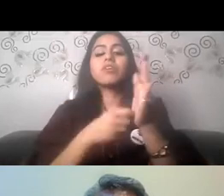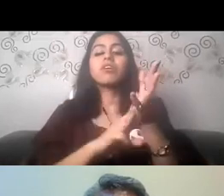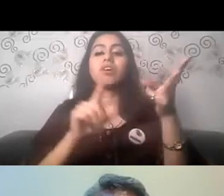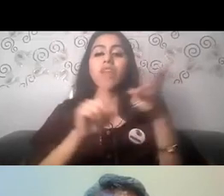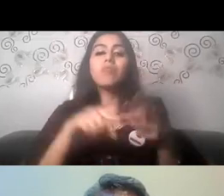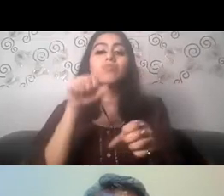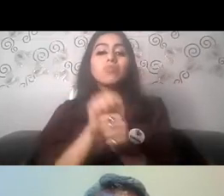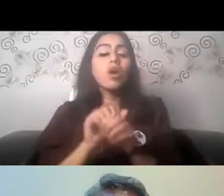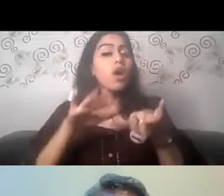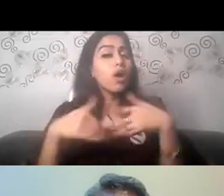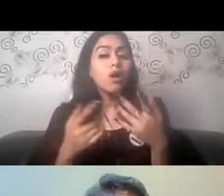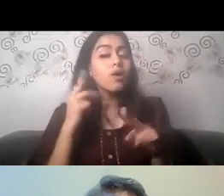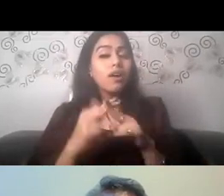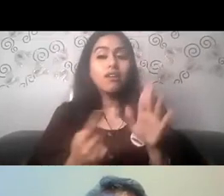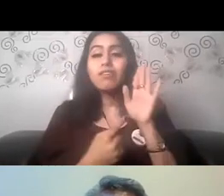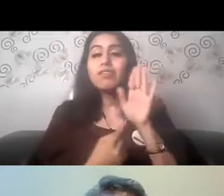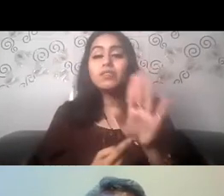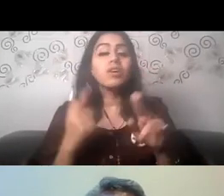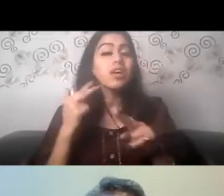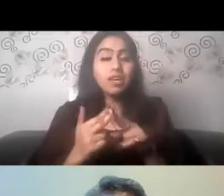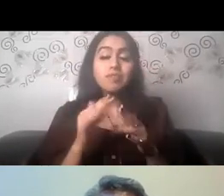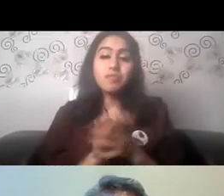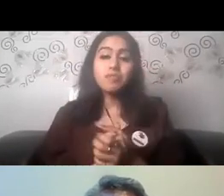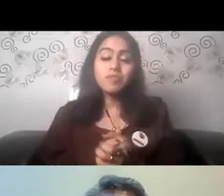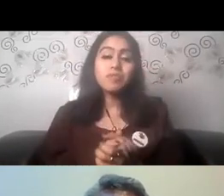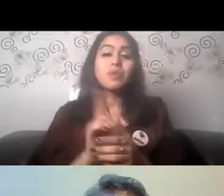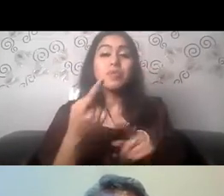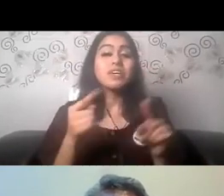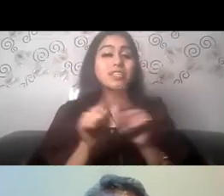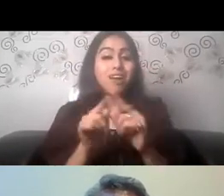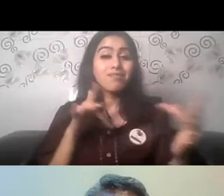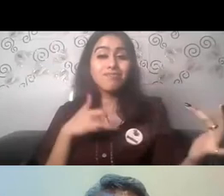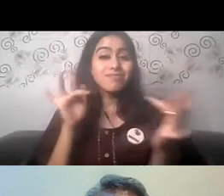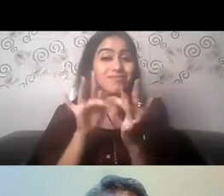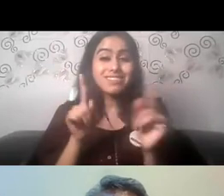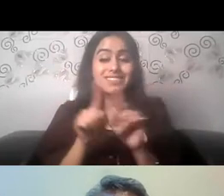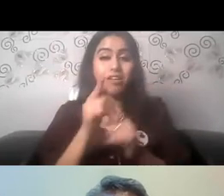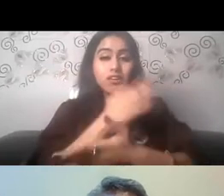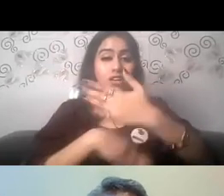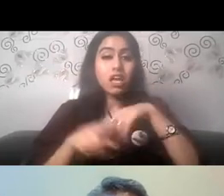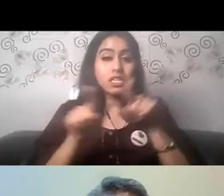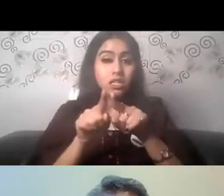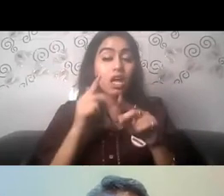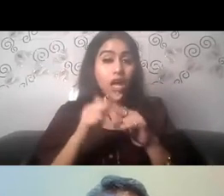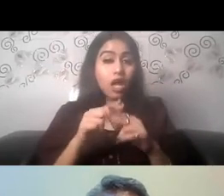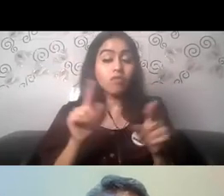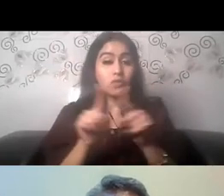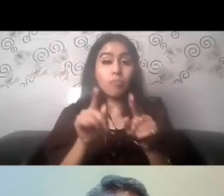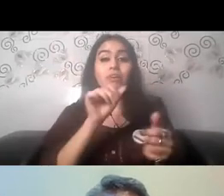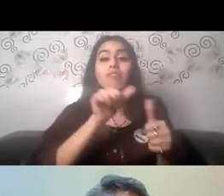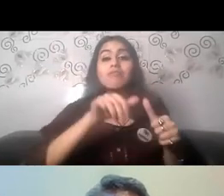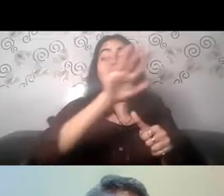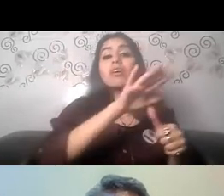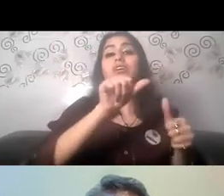showing how you strategically start to address disabled people's inequality across all areas